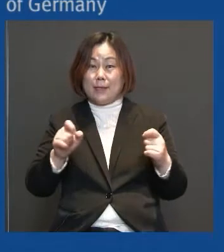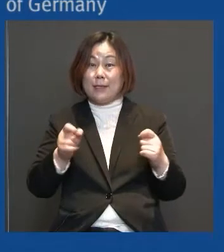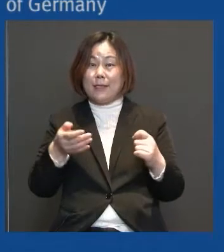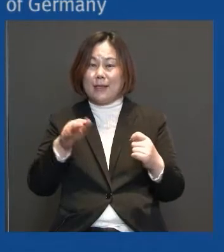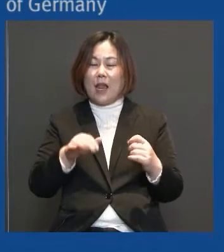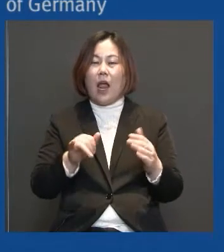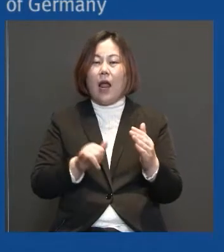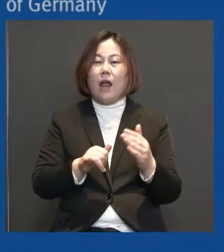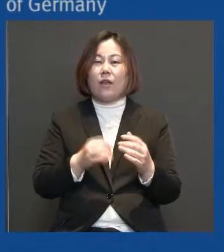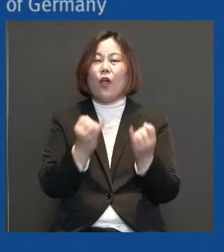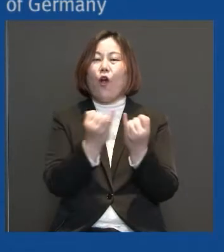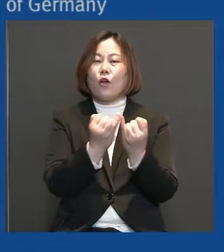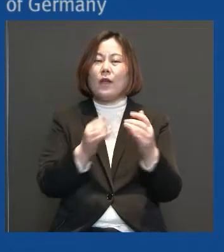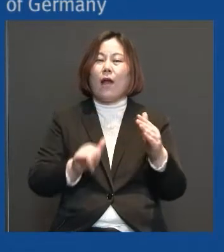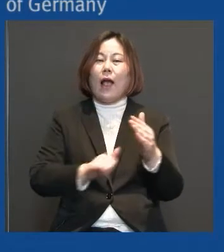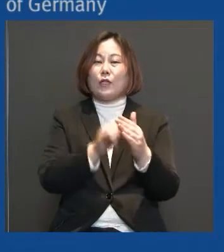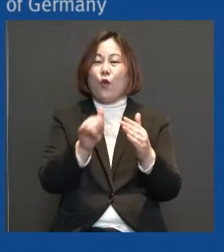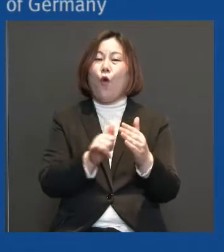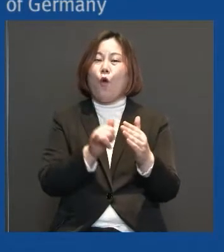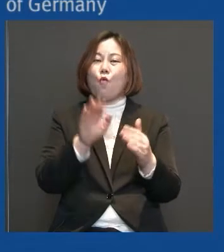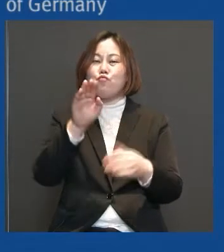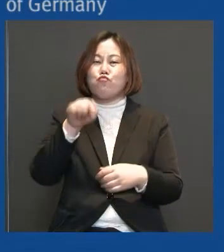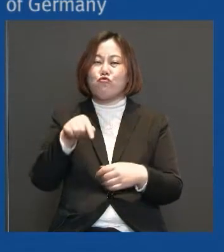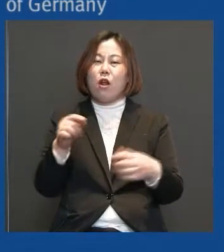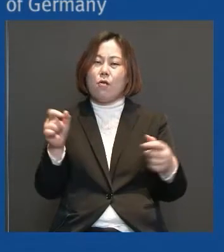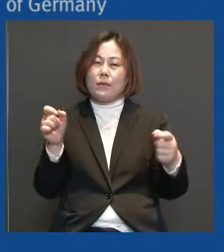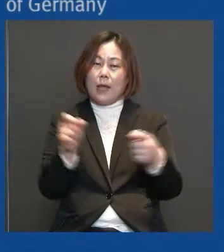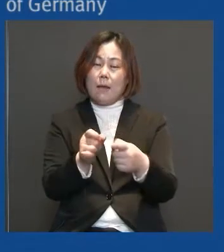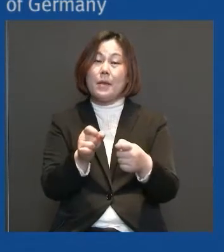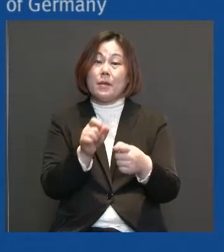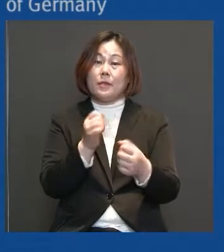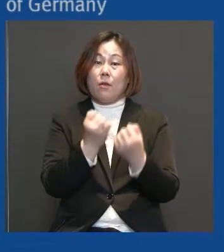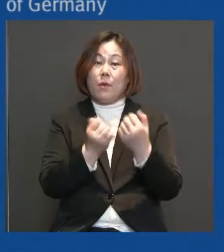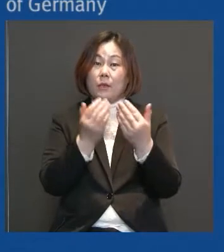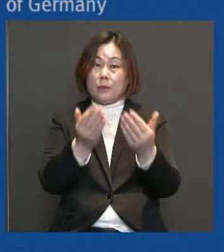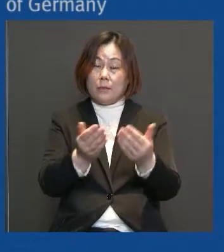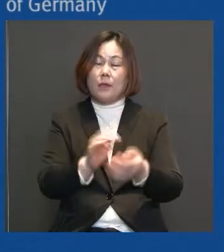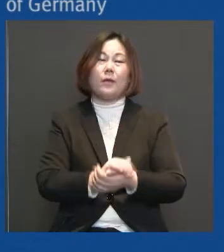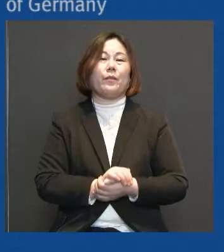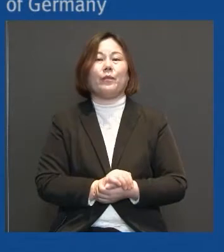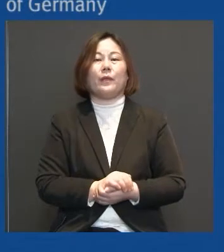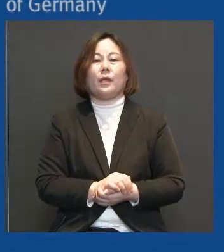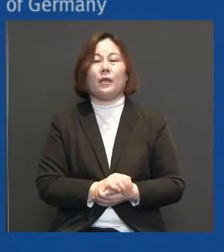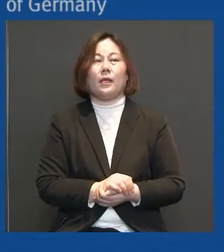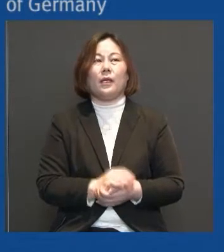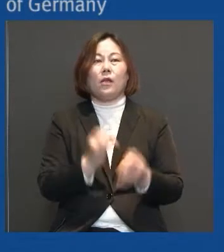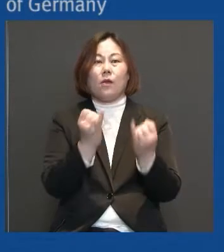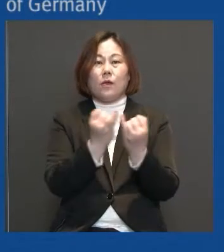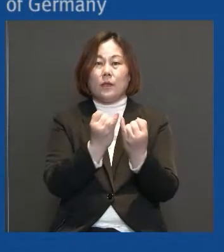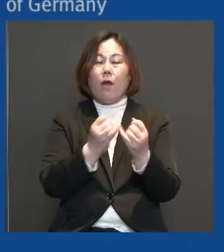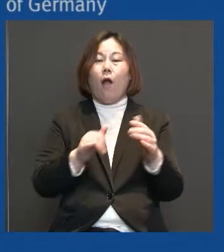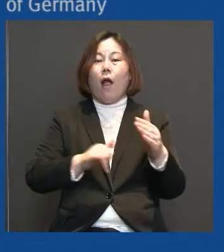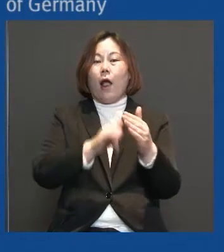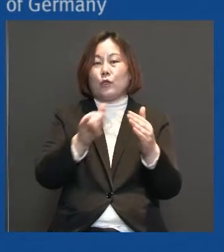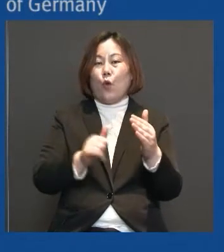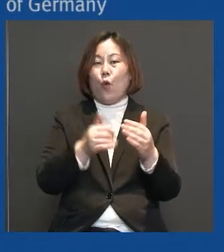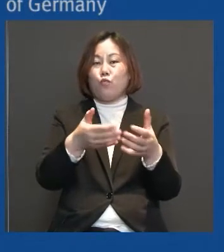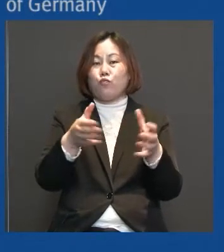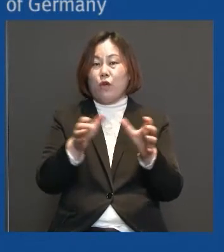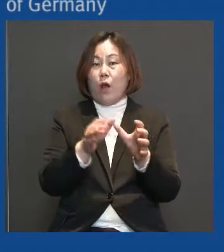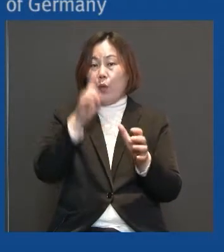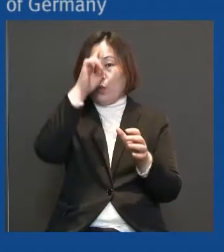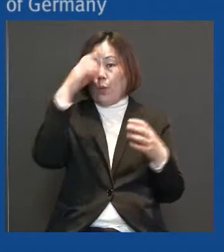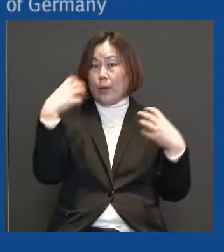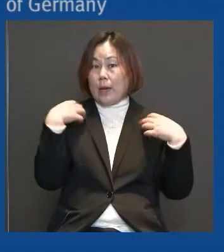presentation. This Federal Ministry of Family Affairs provides funding to these organizations that makes it possible for them to